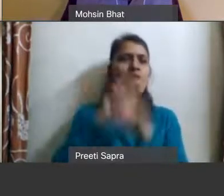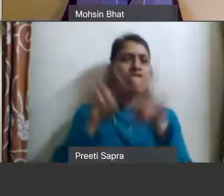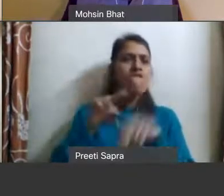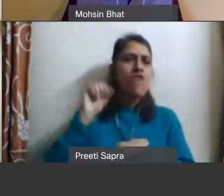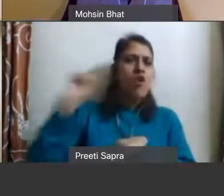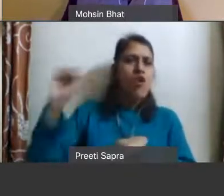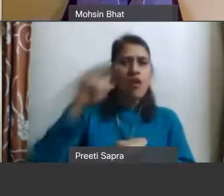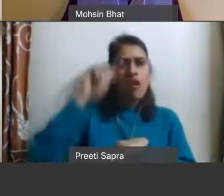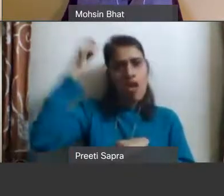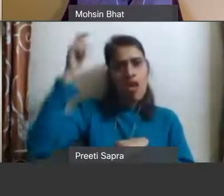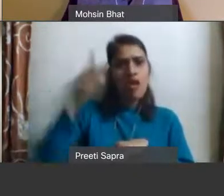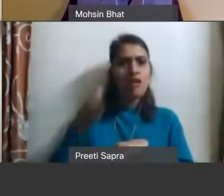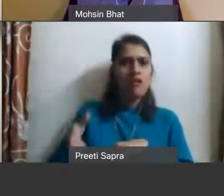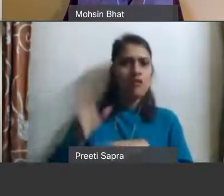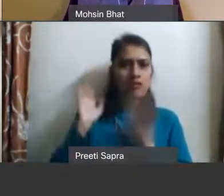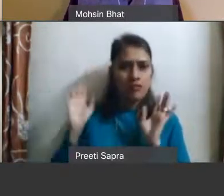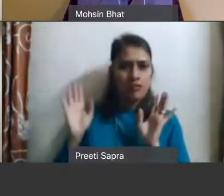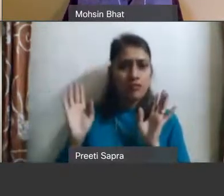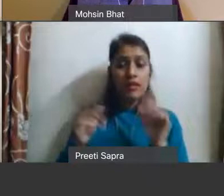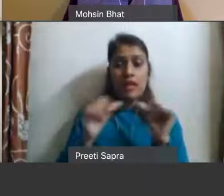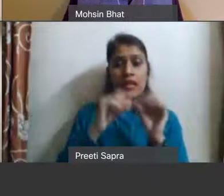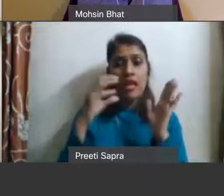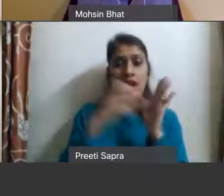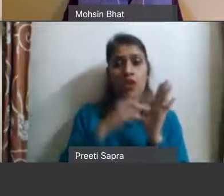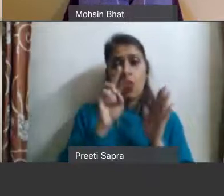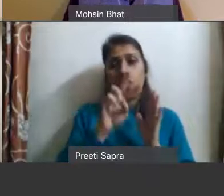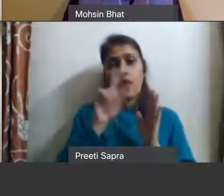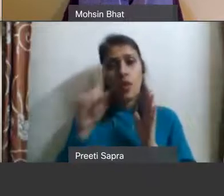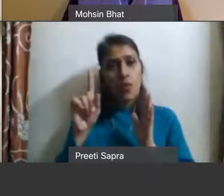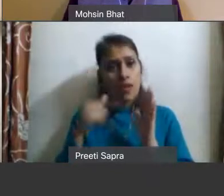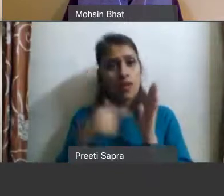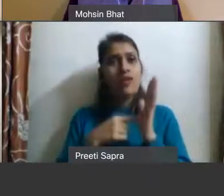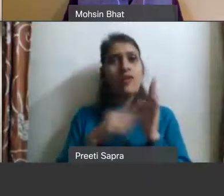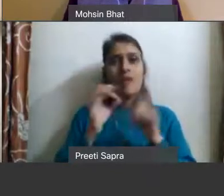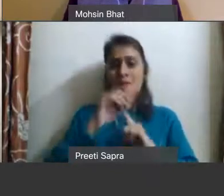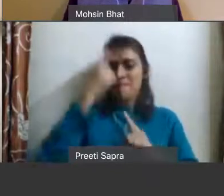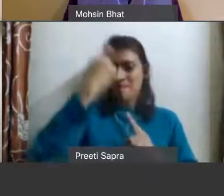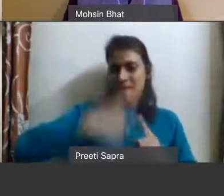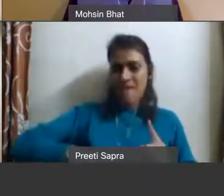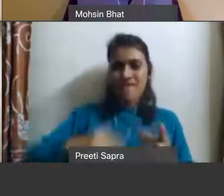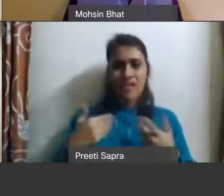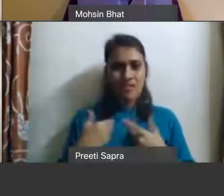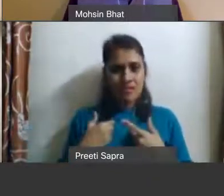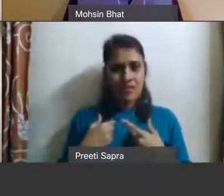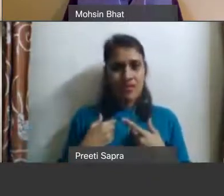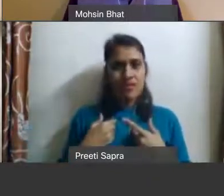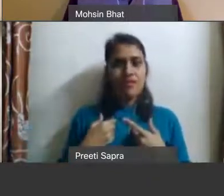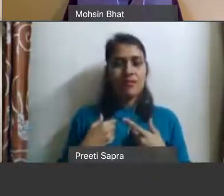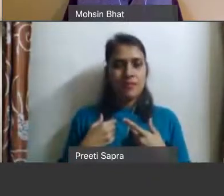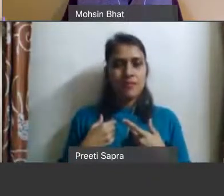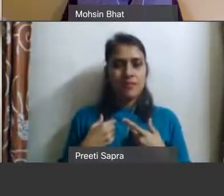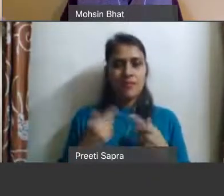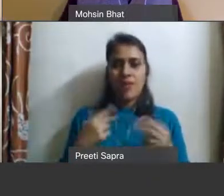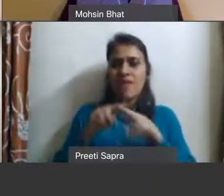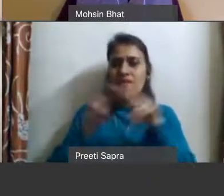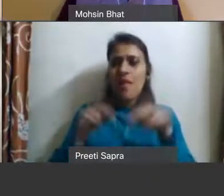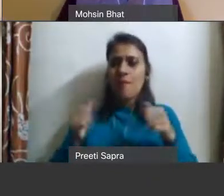this has obvious implications for Article 21 and the right to privacy as well as right to have a family